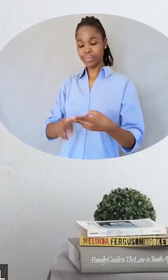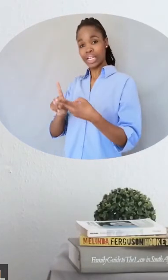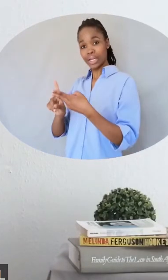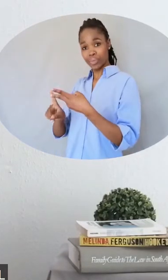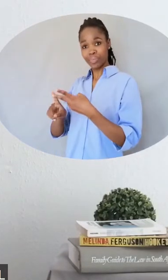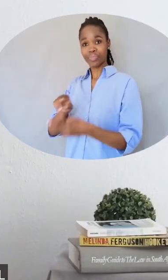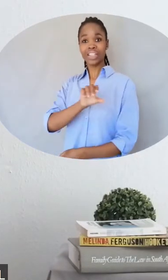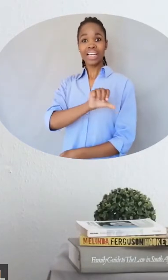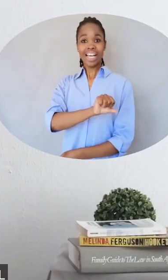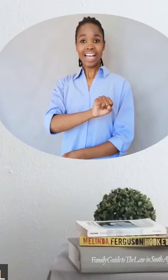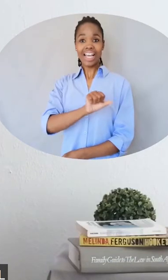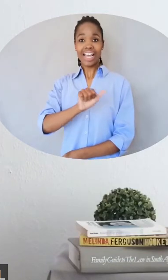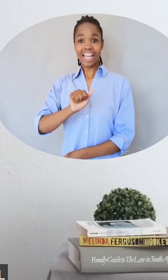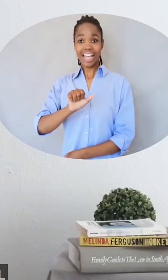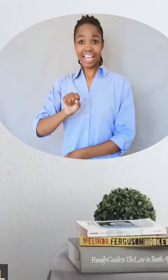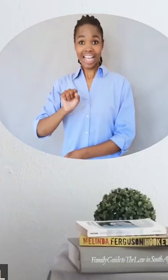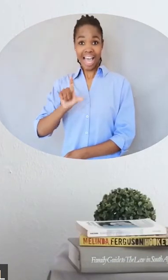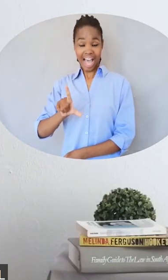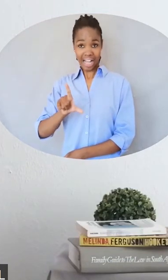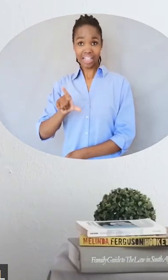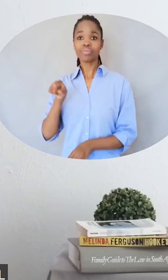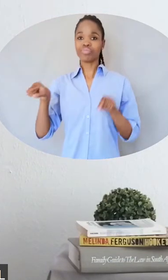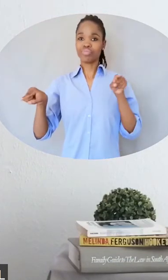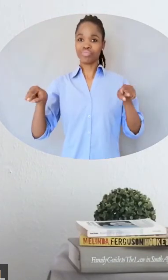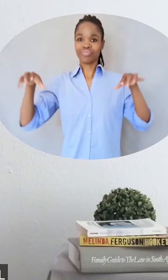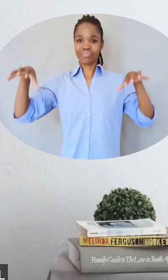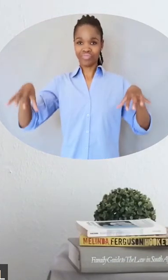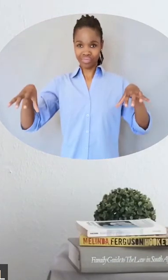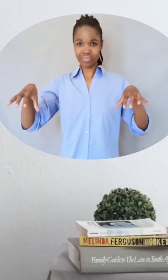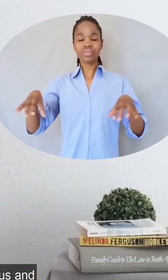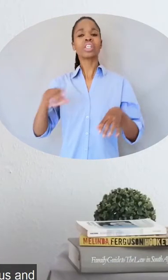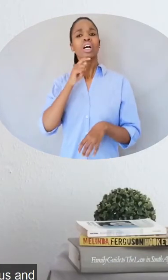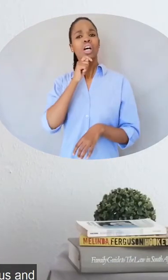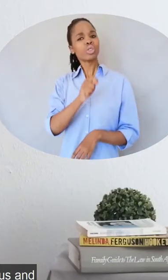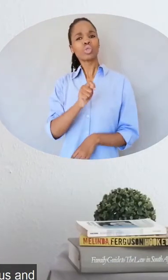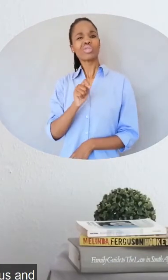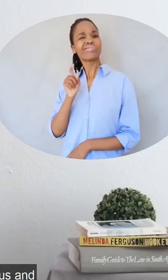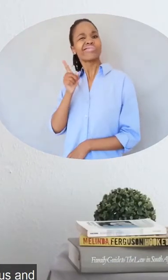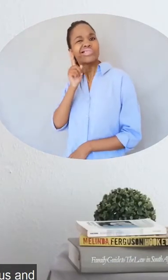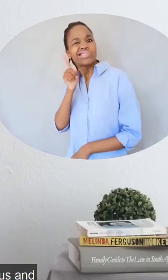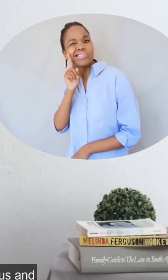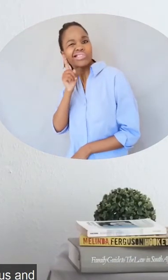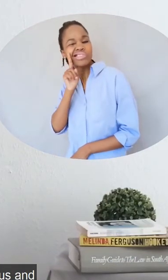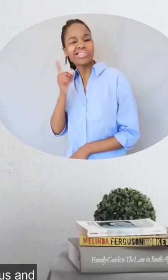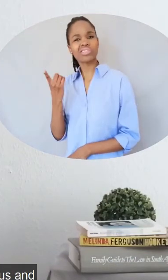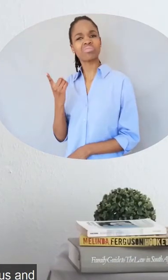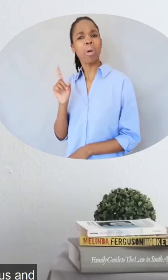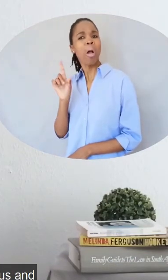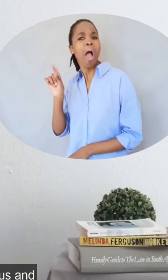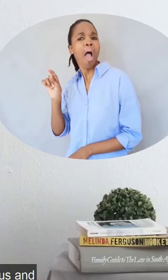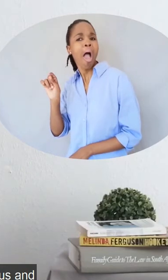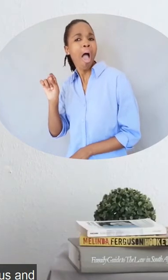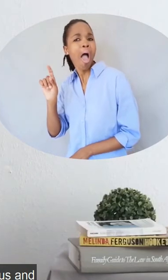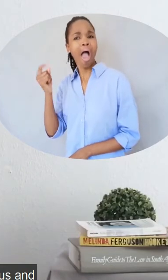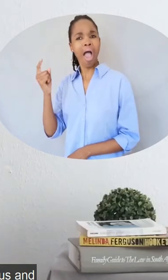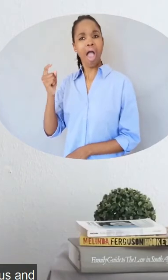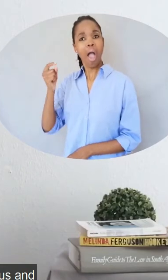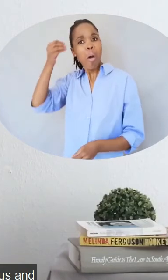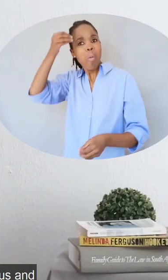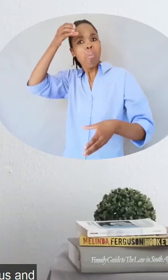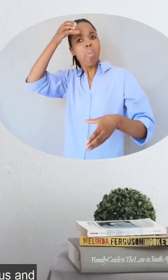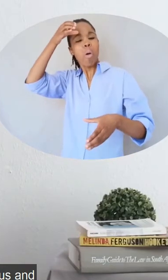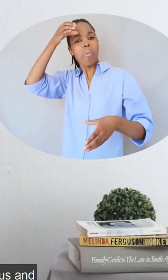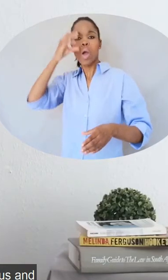SASL, South African Sign Language. And at the time I was just curious and